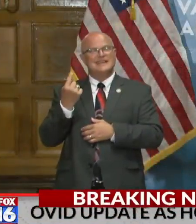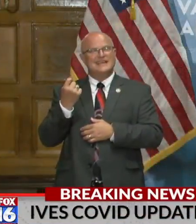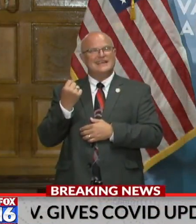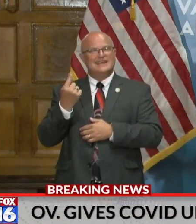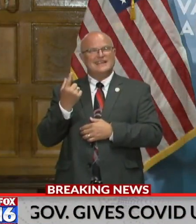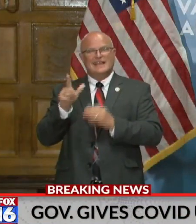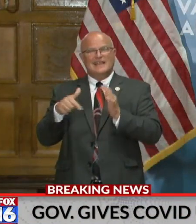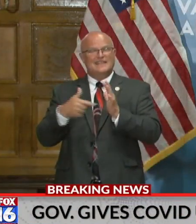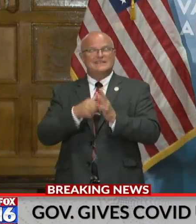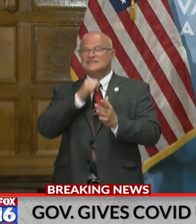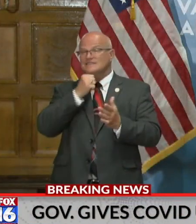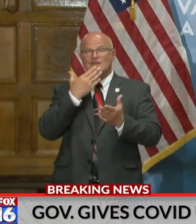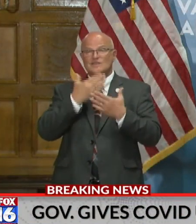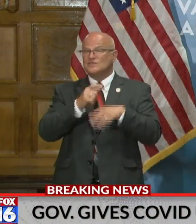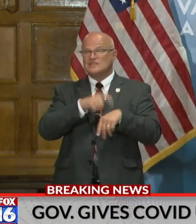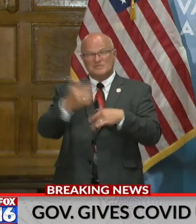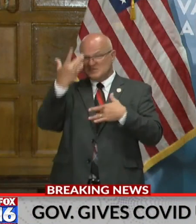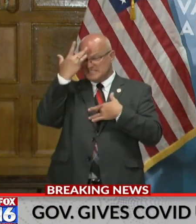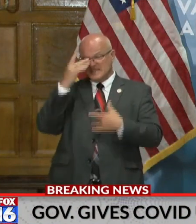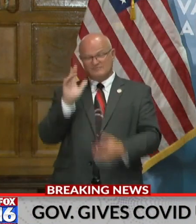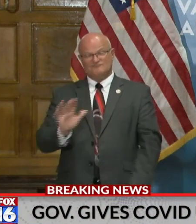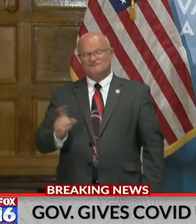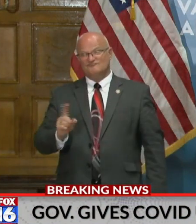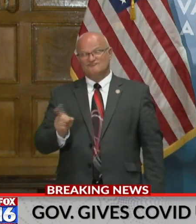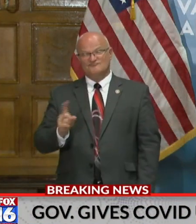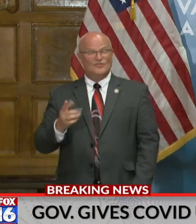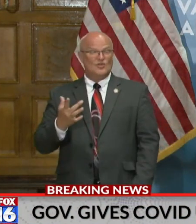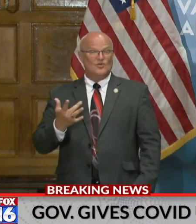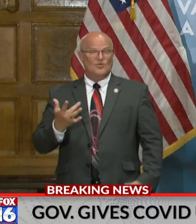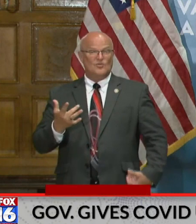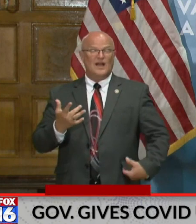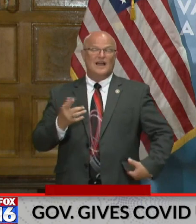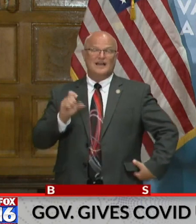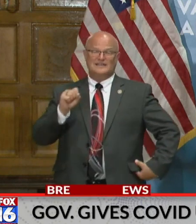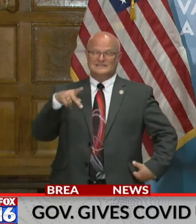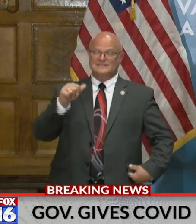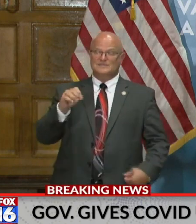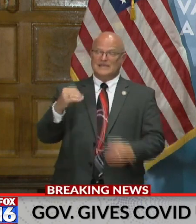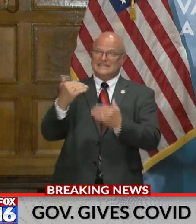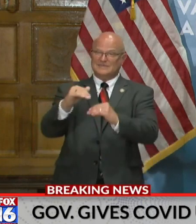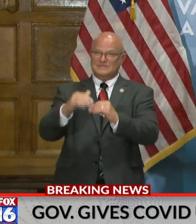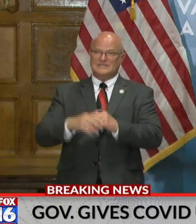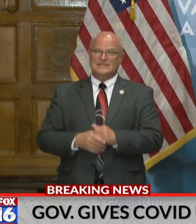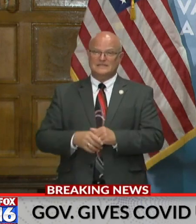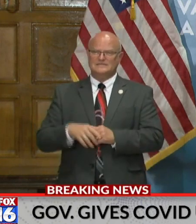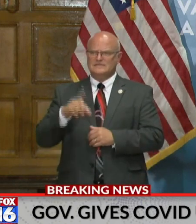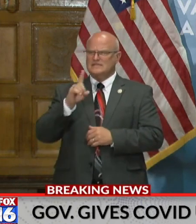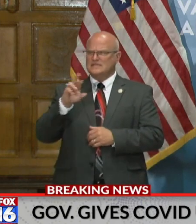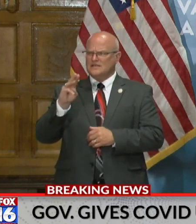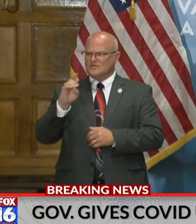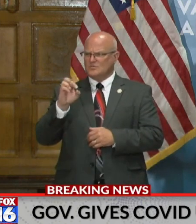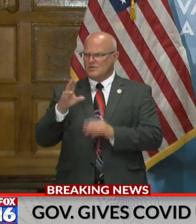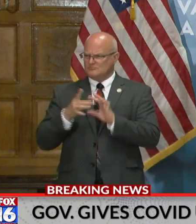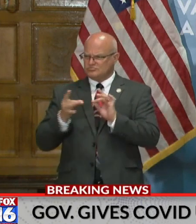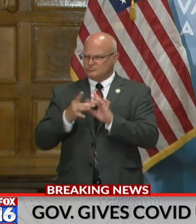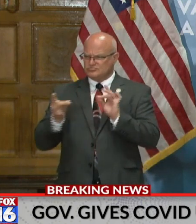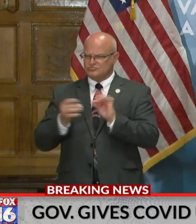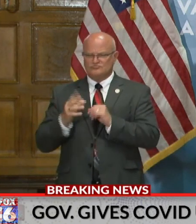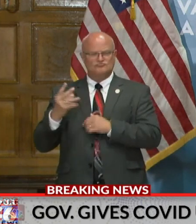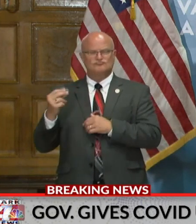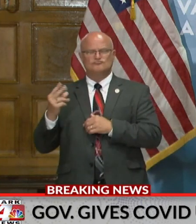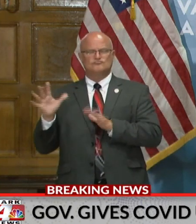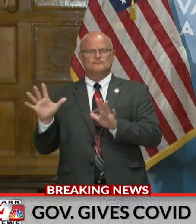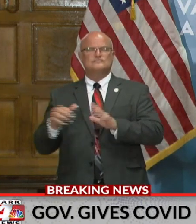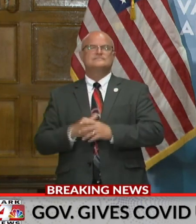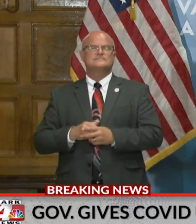For our viewers that are sticking with us online, let's continue listening in to Governor Asa Hutchinson. The space is limited. Dr. Romero, did you want to say anything more on that?